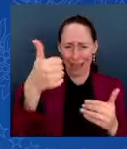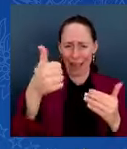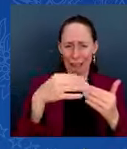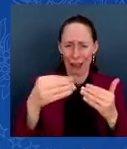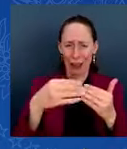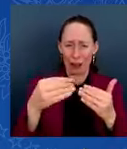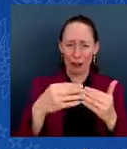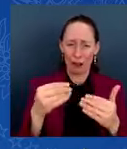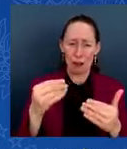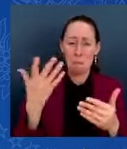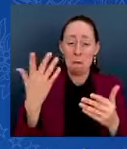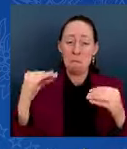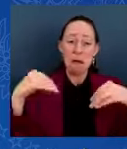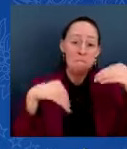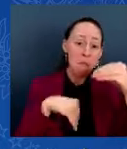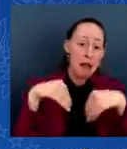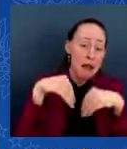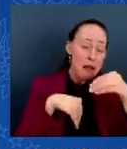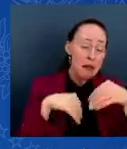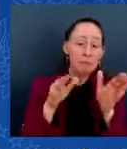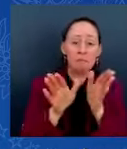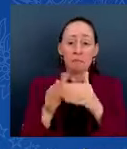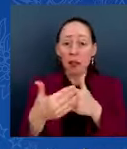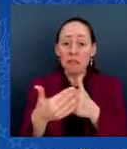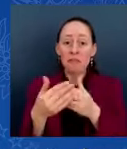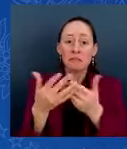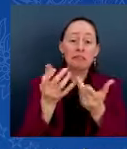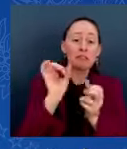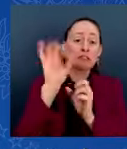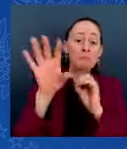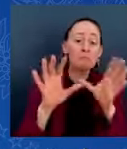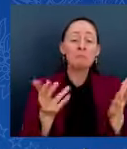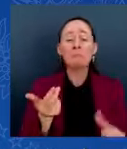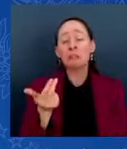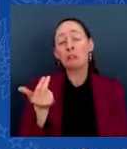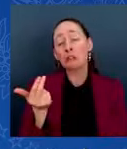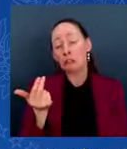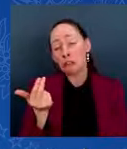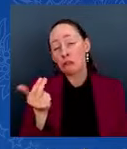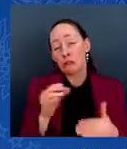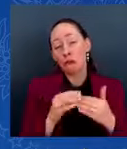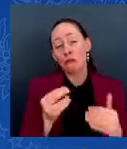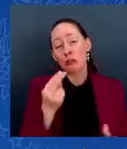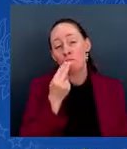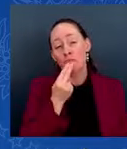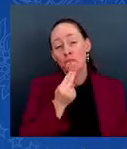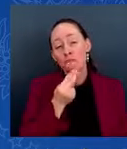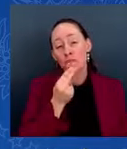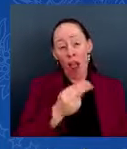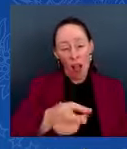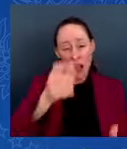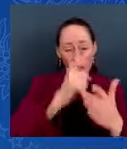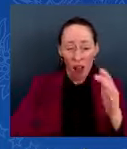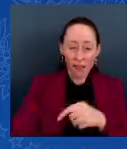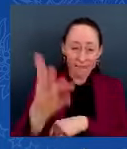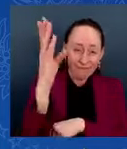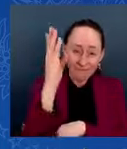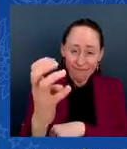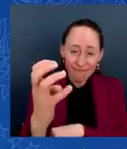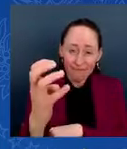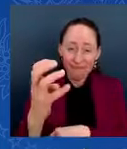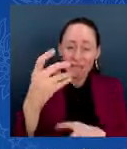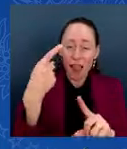you might get it up to $13. But they were charging up to $400 a month for it. But now they can't charge more